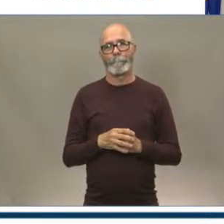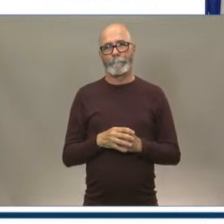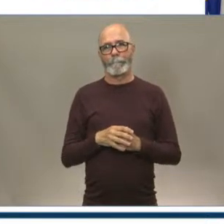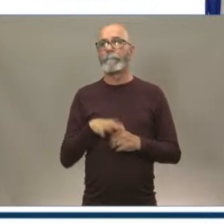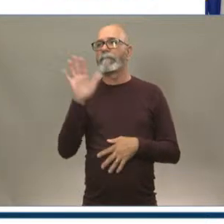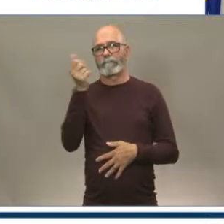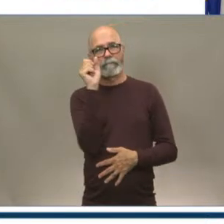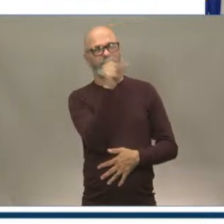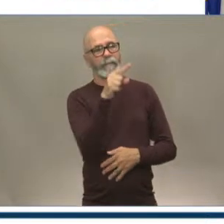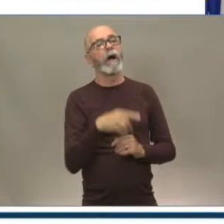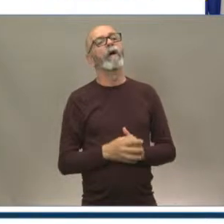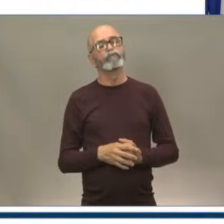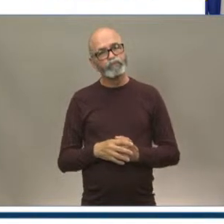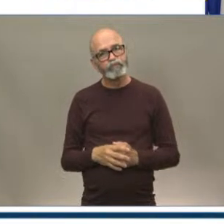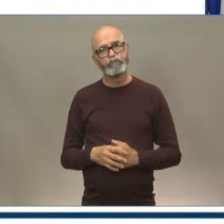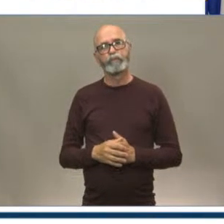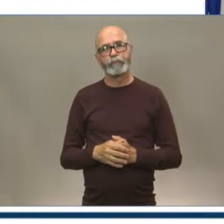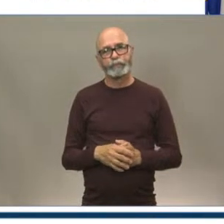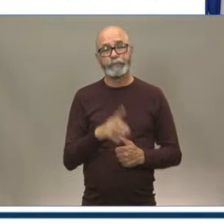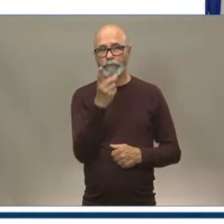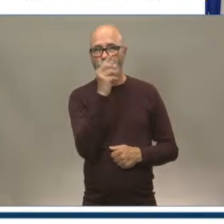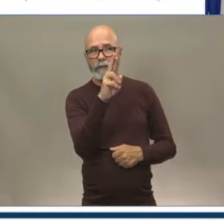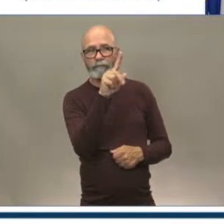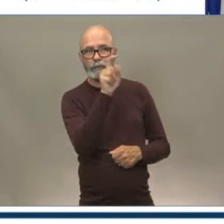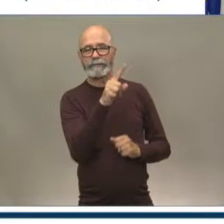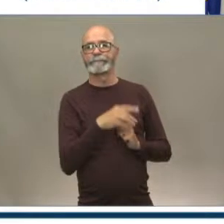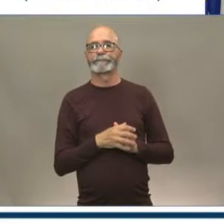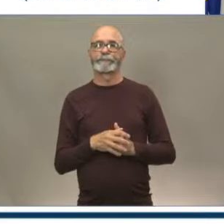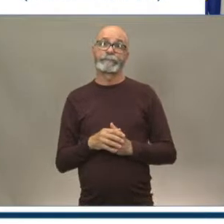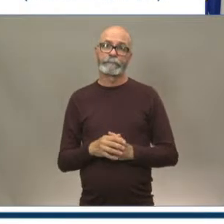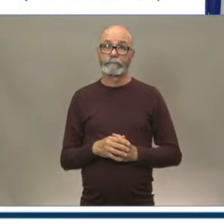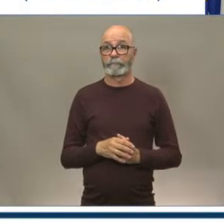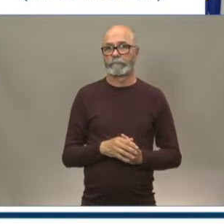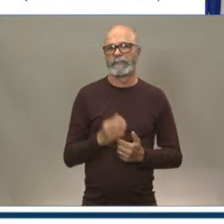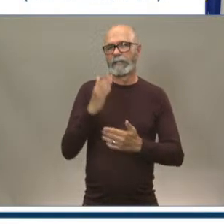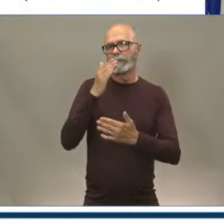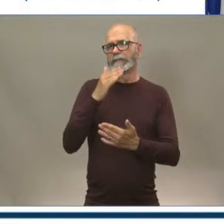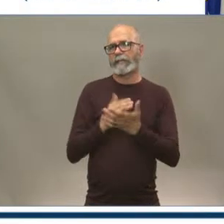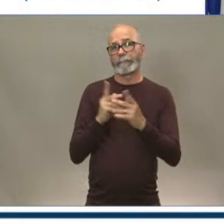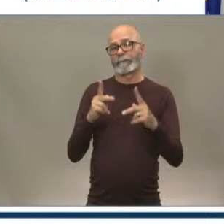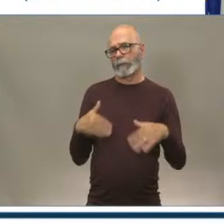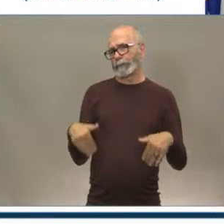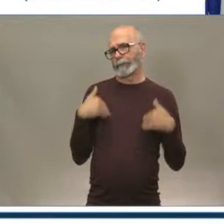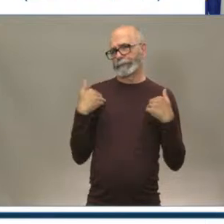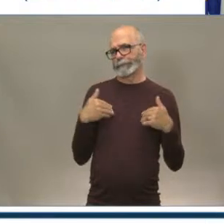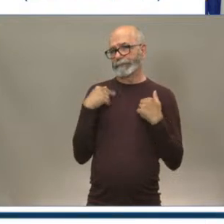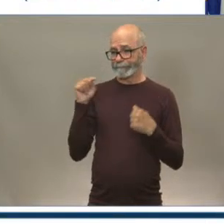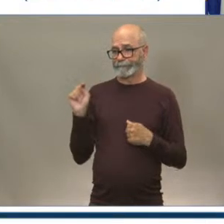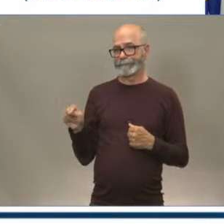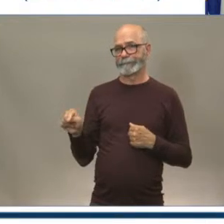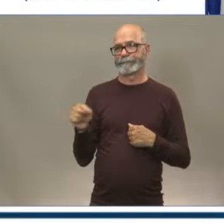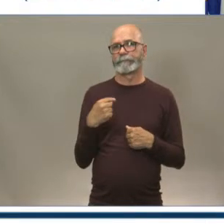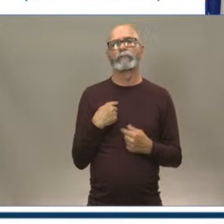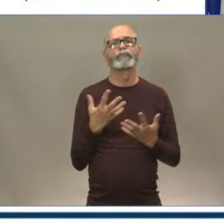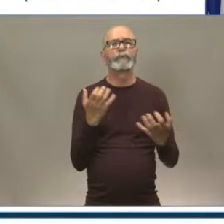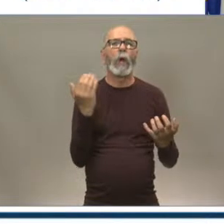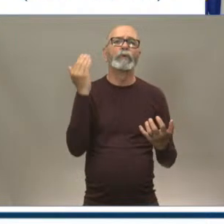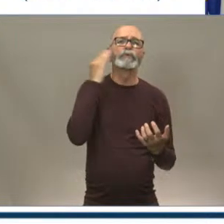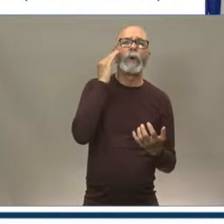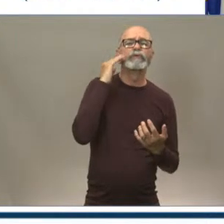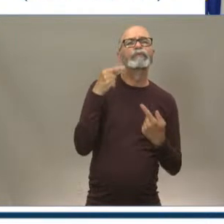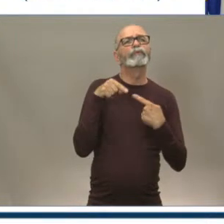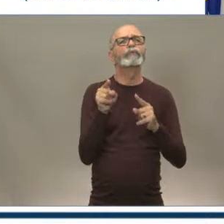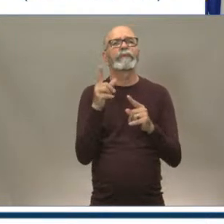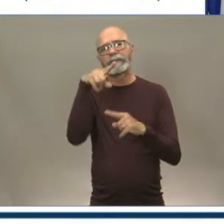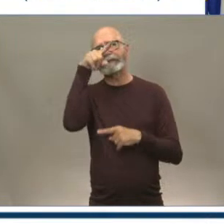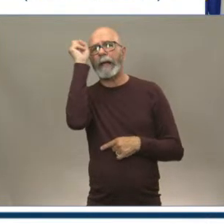Thank you. And Dr. Strang, some young people are now looking for opportunities over the summertime. Would you encourage them